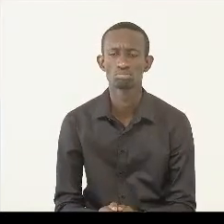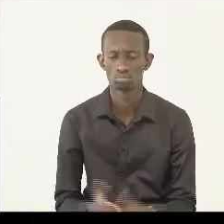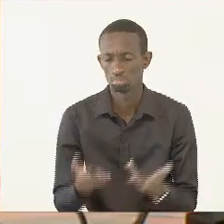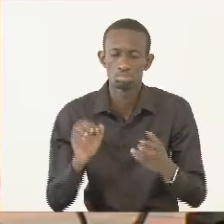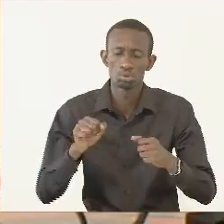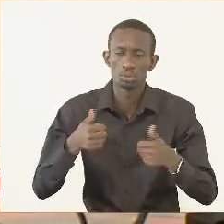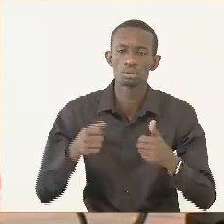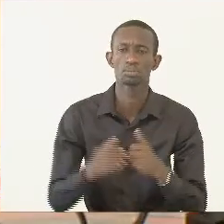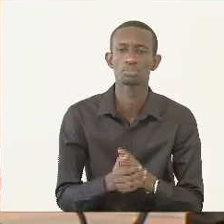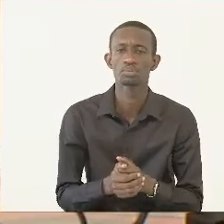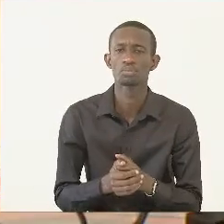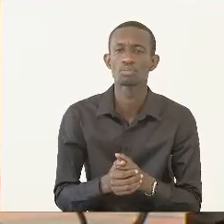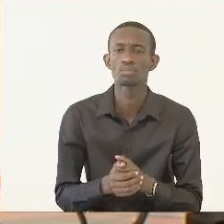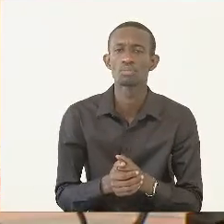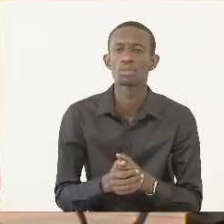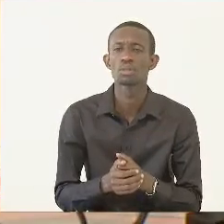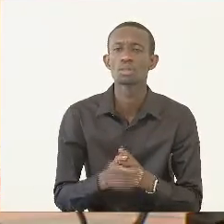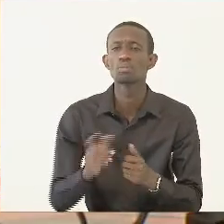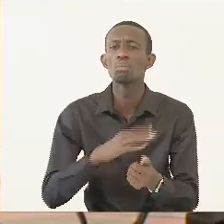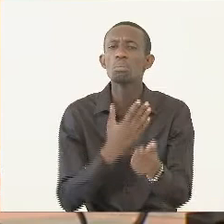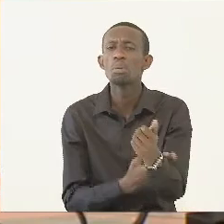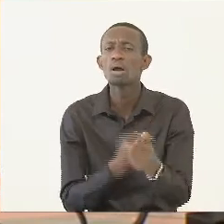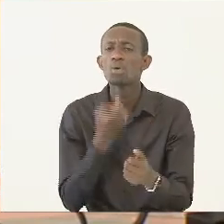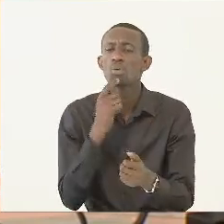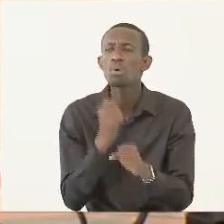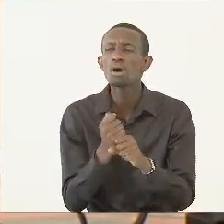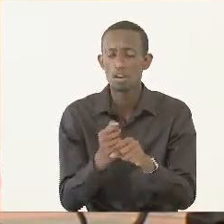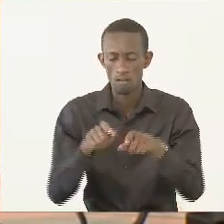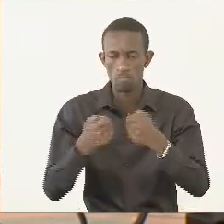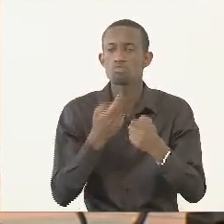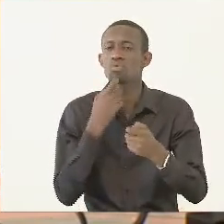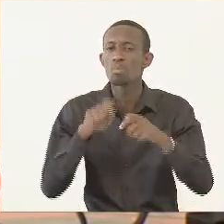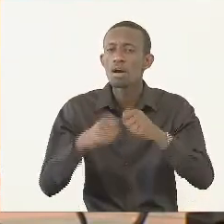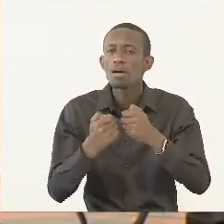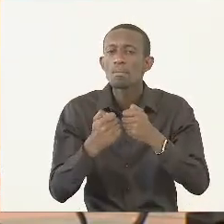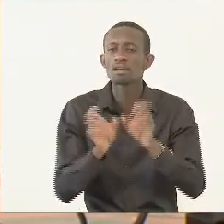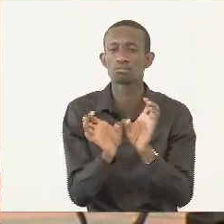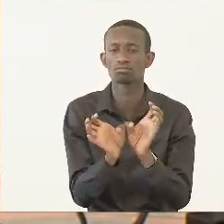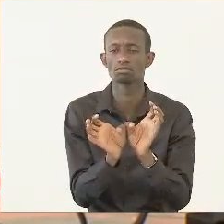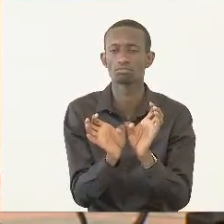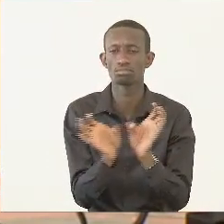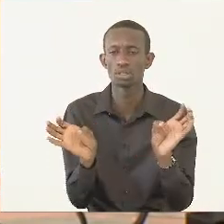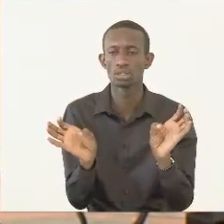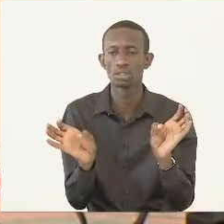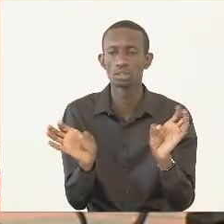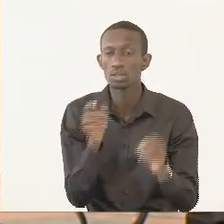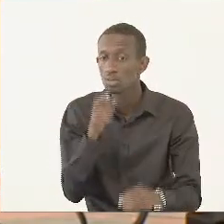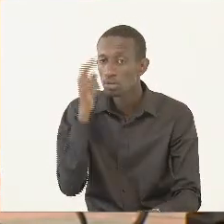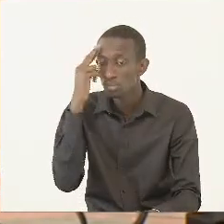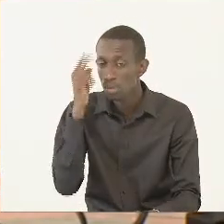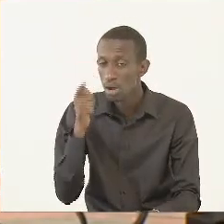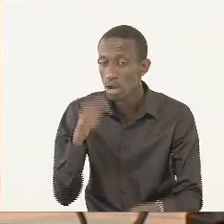Yeah. So what force holds them together that we need to break and then separate them? You remember the other